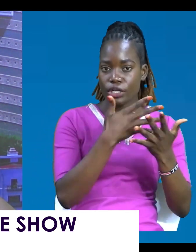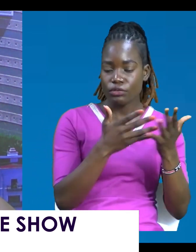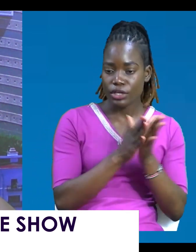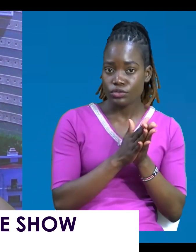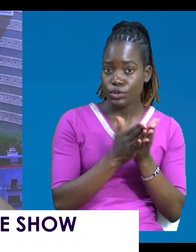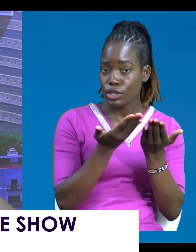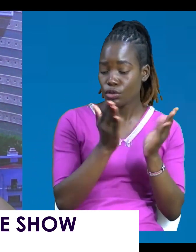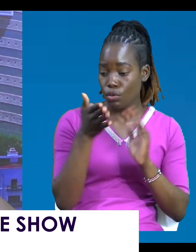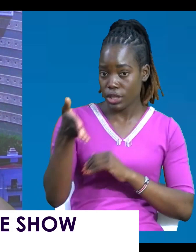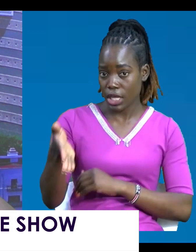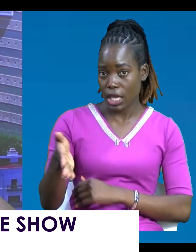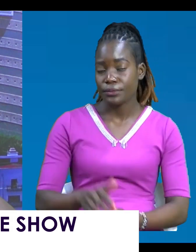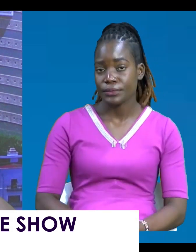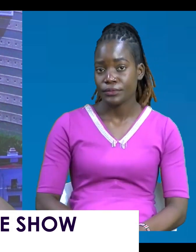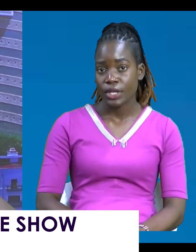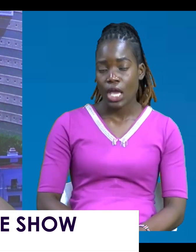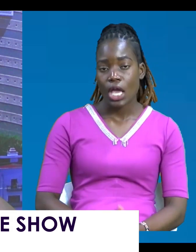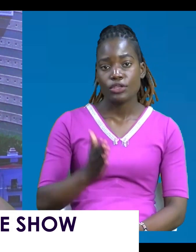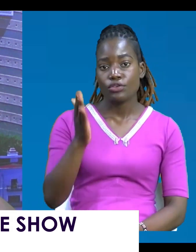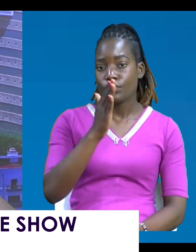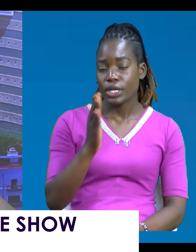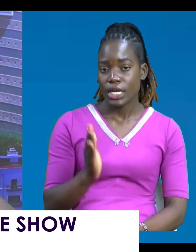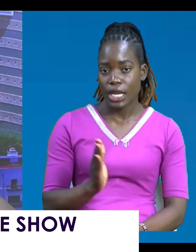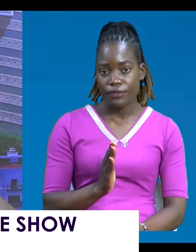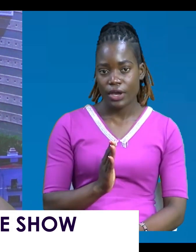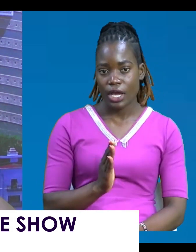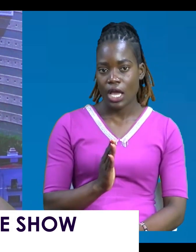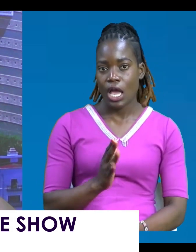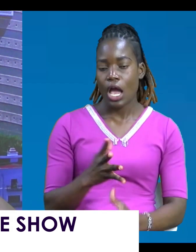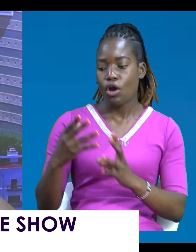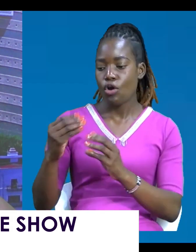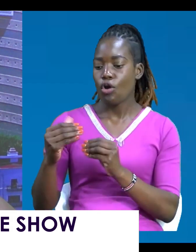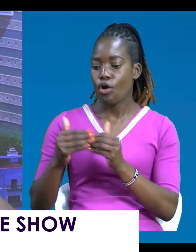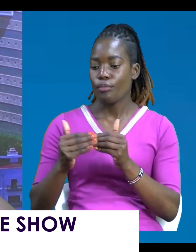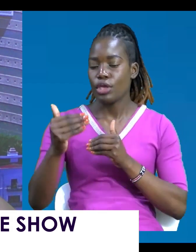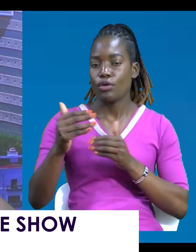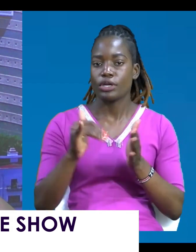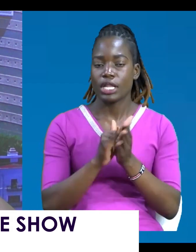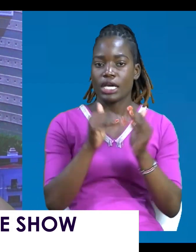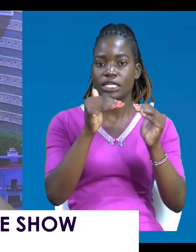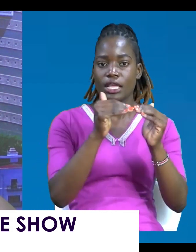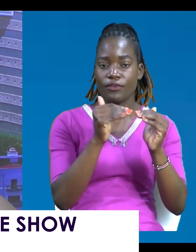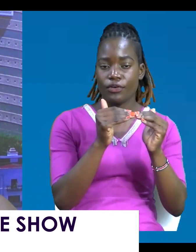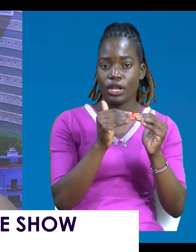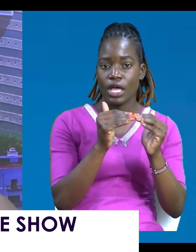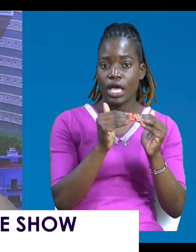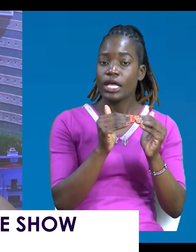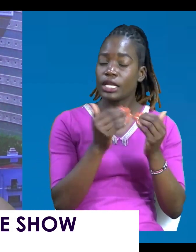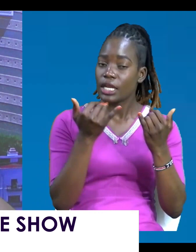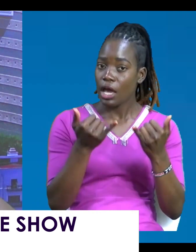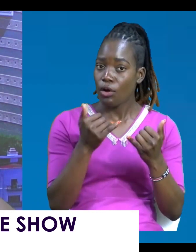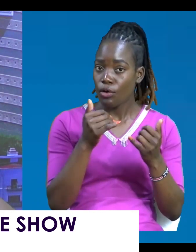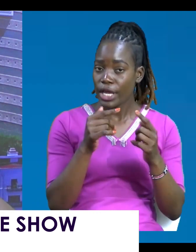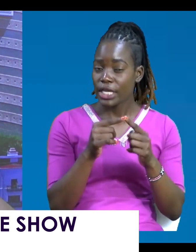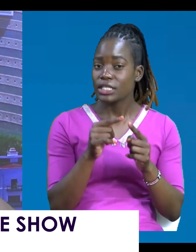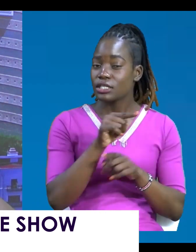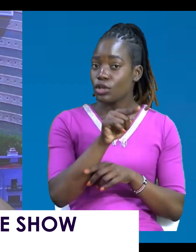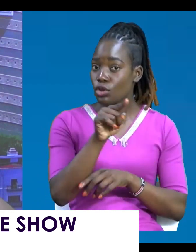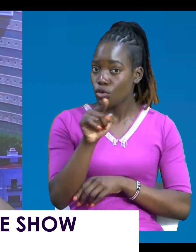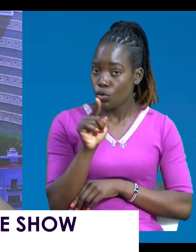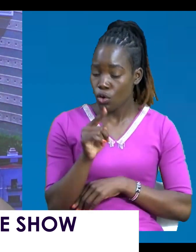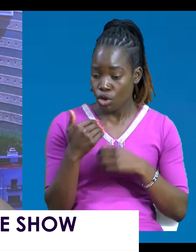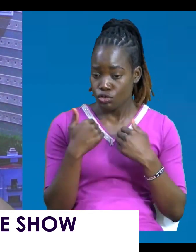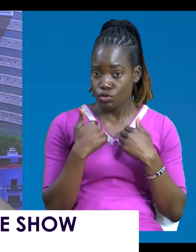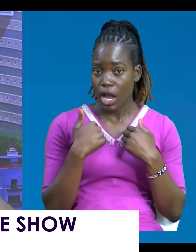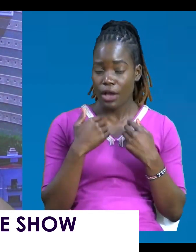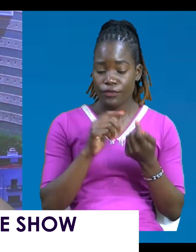you there. You will never break beyond a certain level. It calls for you to